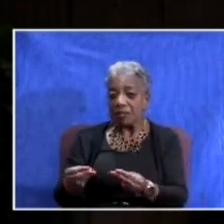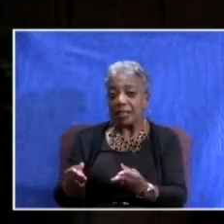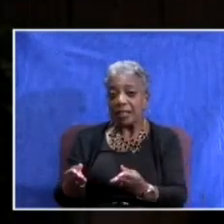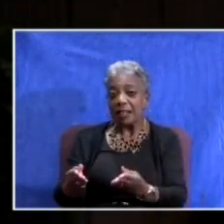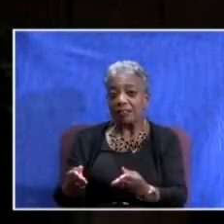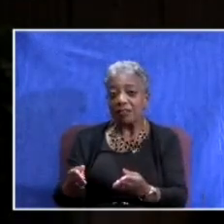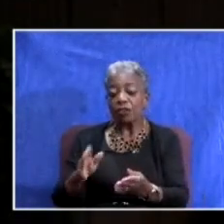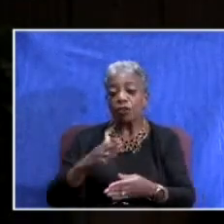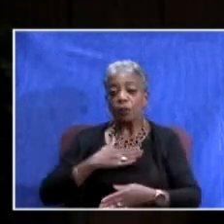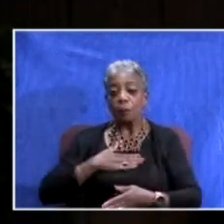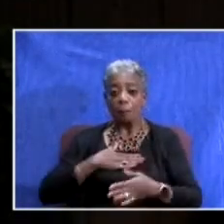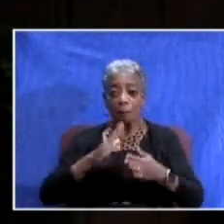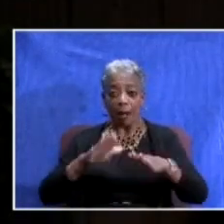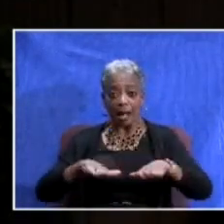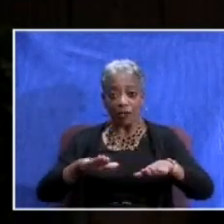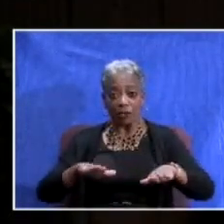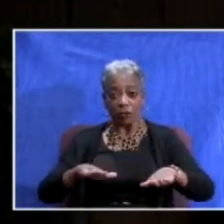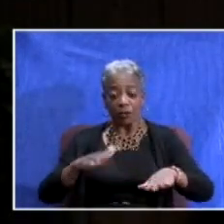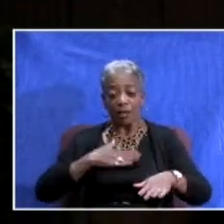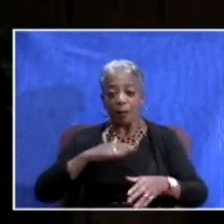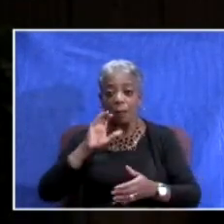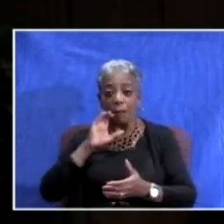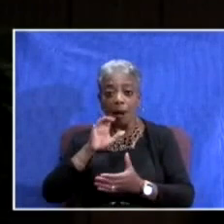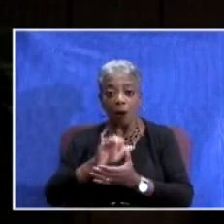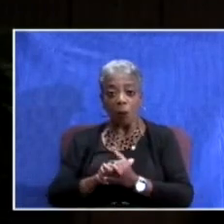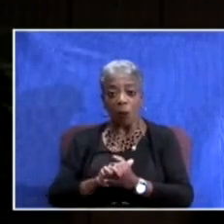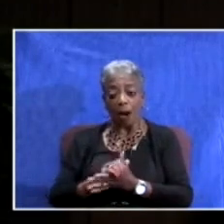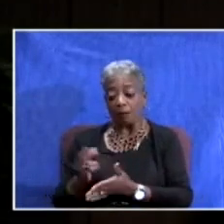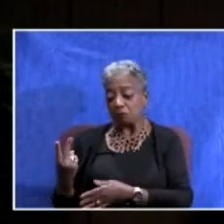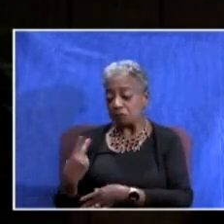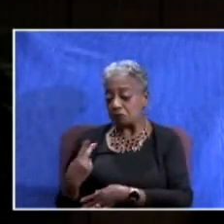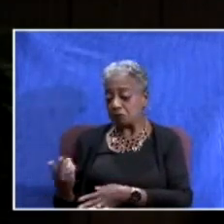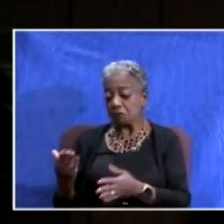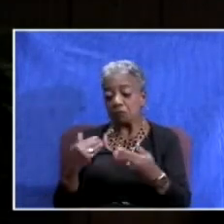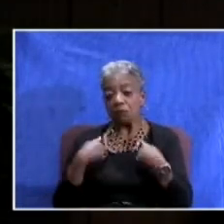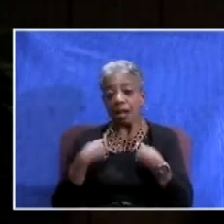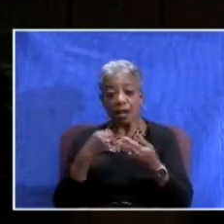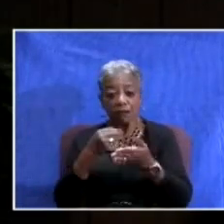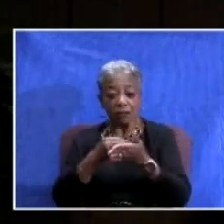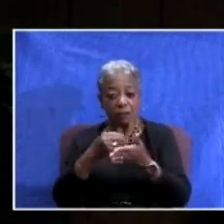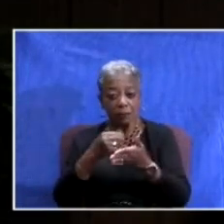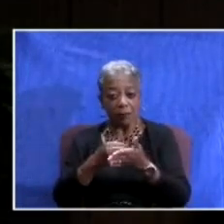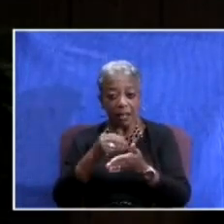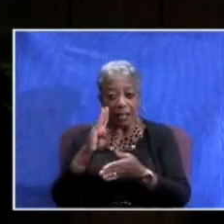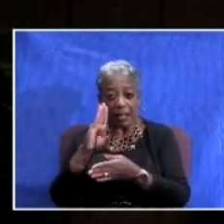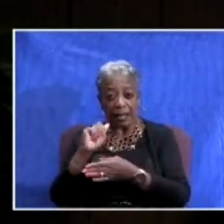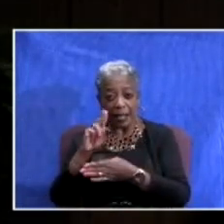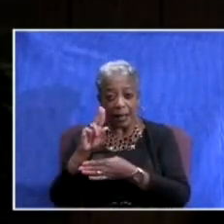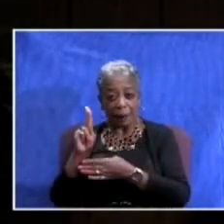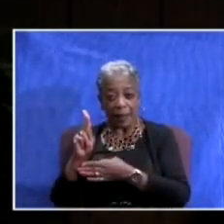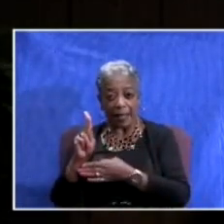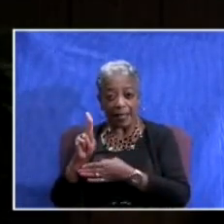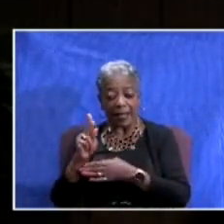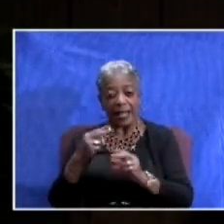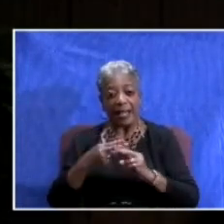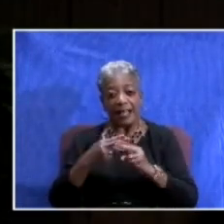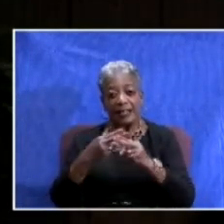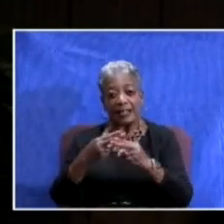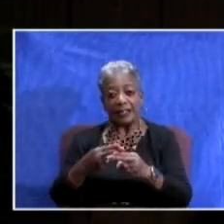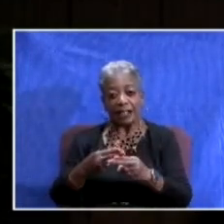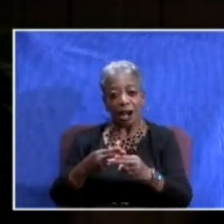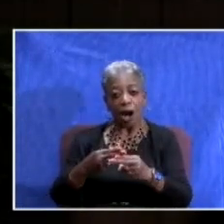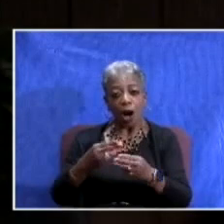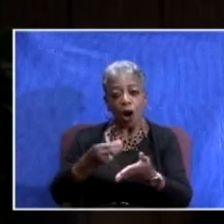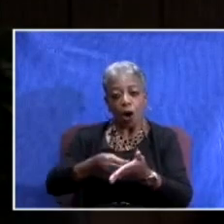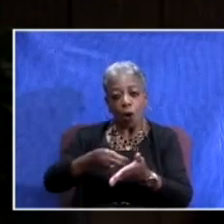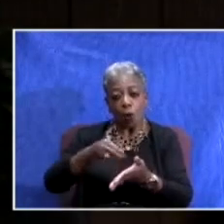and I got a little money in the bank. That's wealth. Pass that down to your kids. You want something